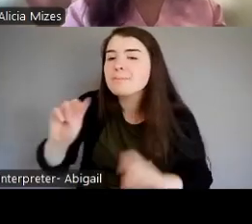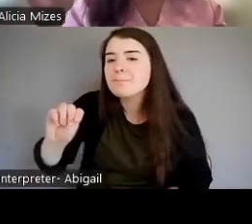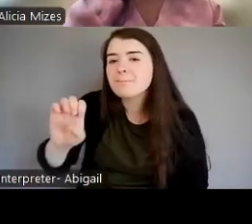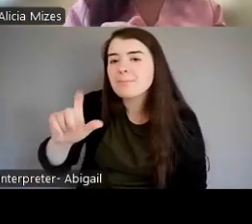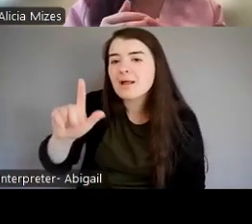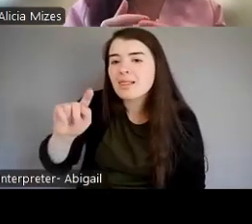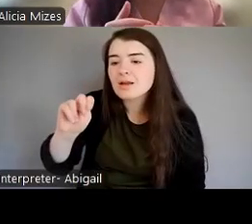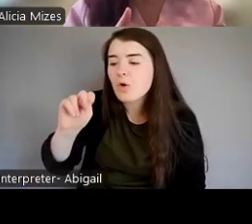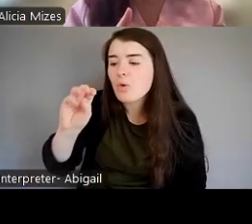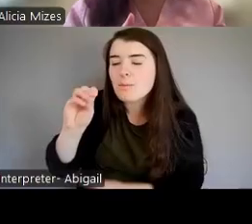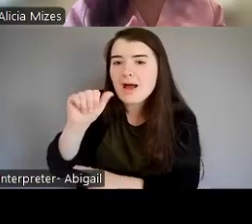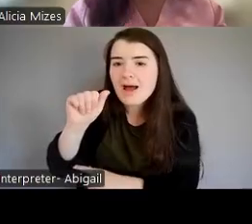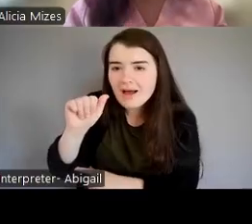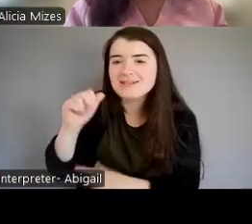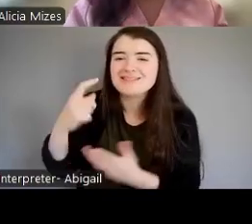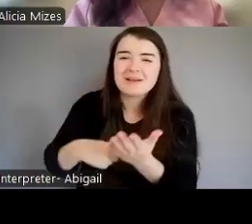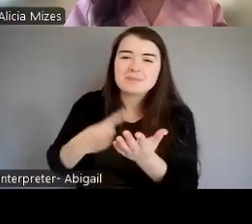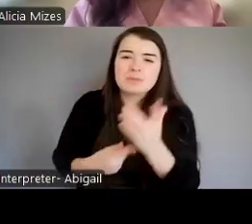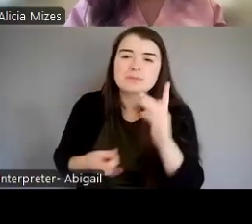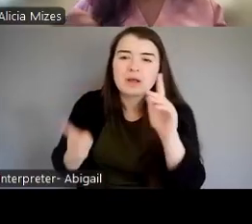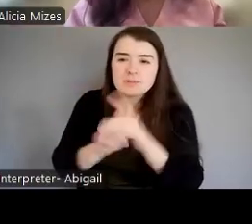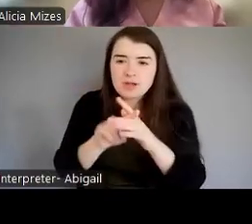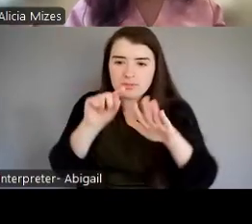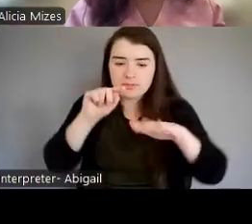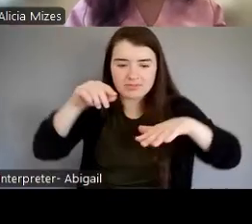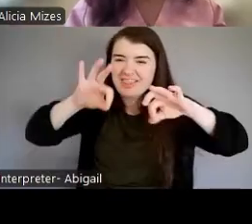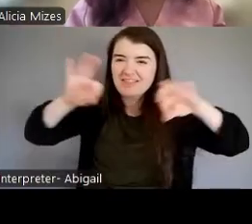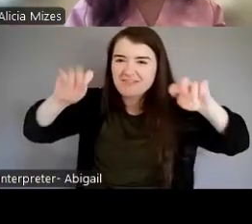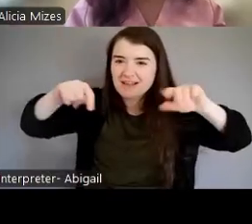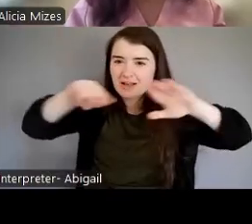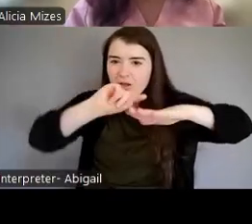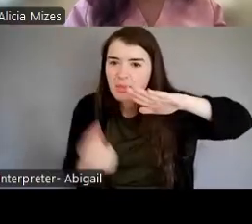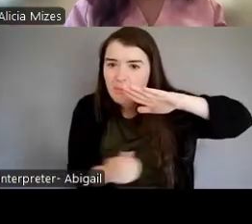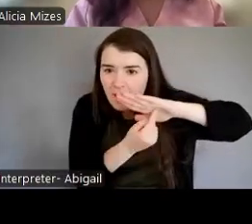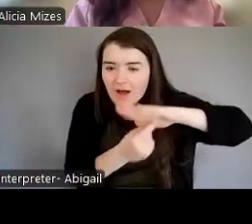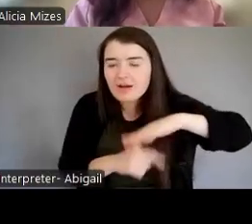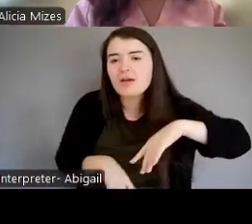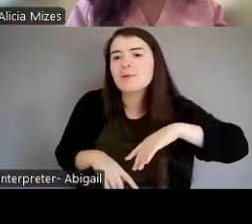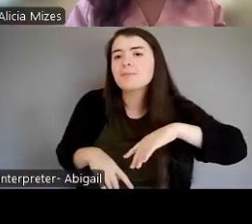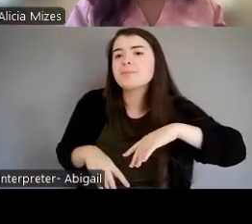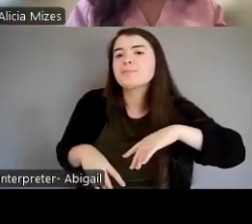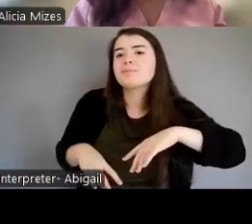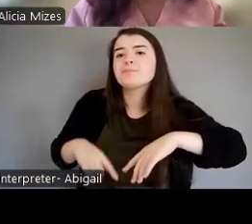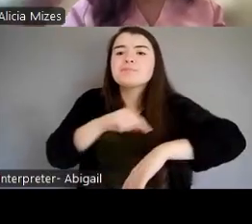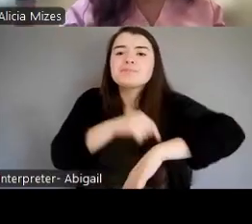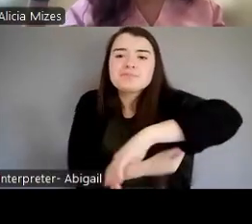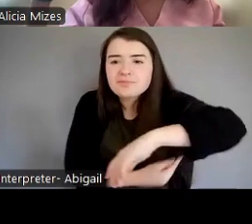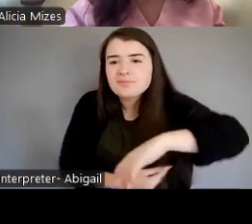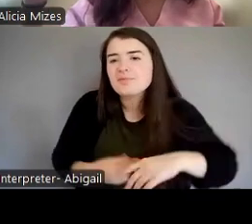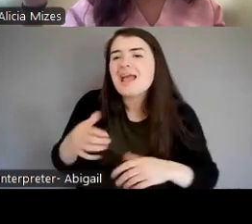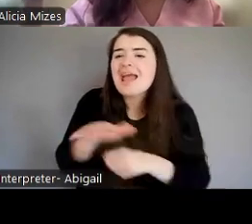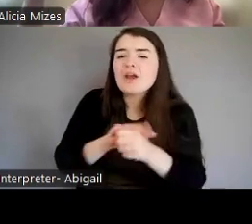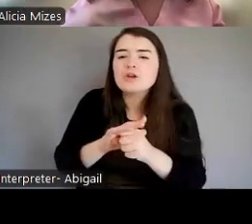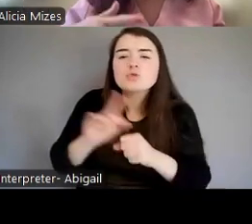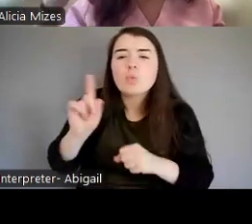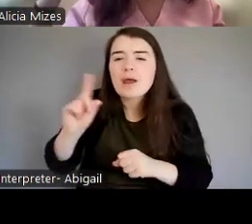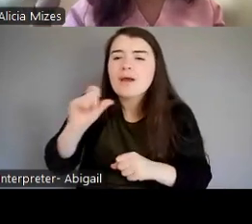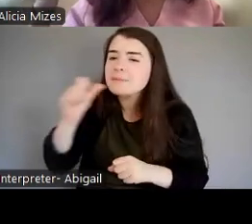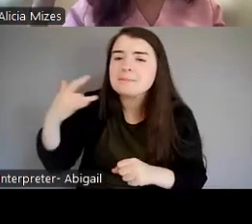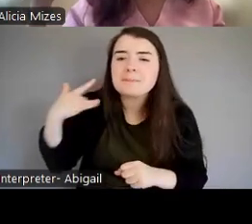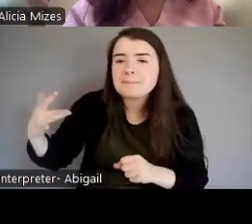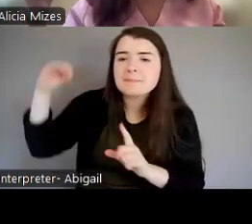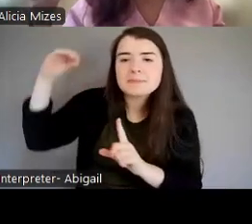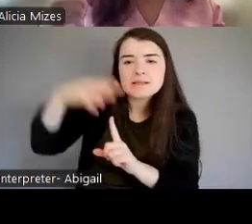on the hands, or under the nails. You can use a hand mirror as a tool to examine your neck and scalp and use that, again,